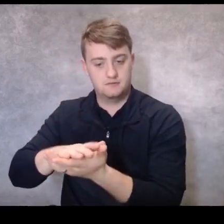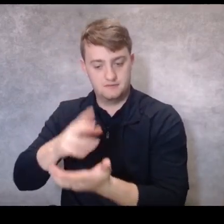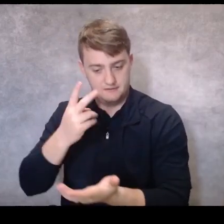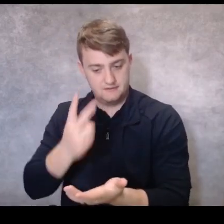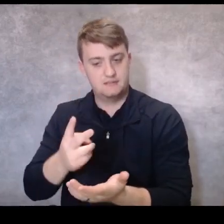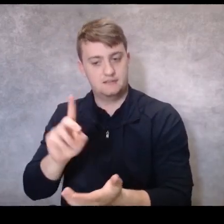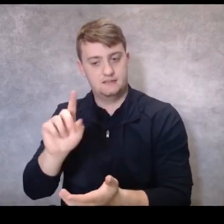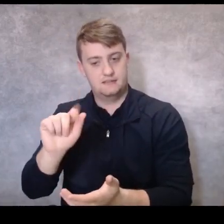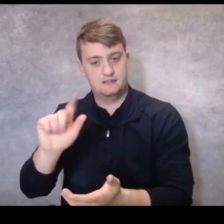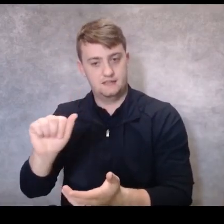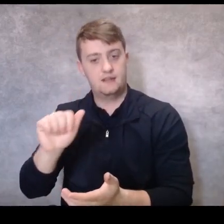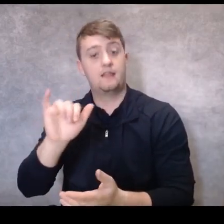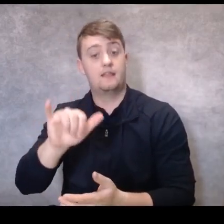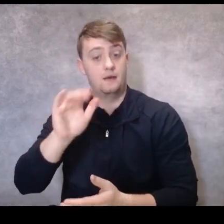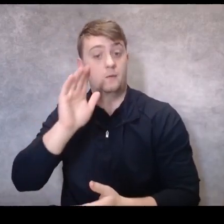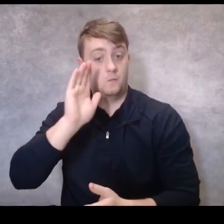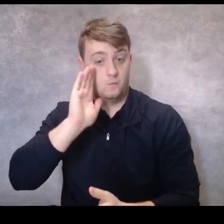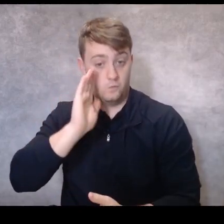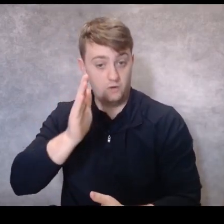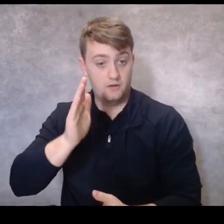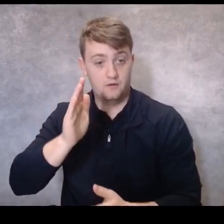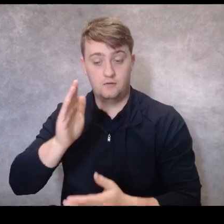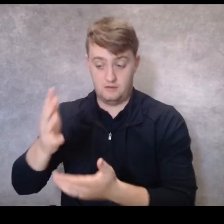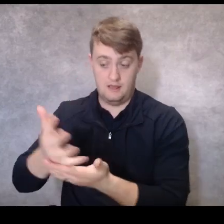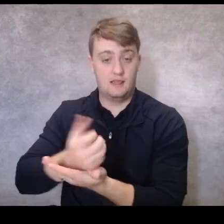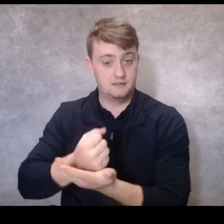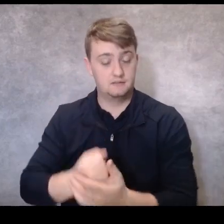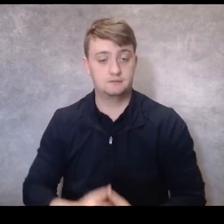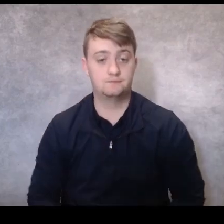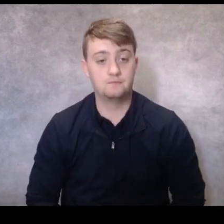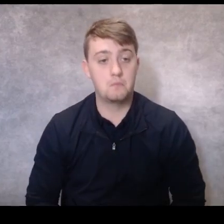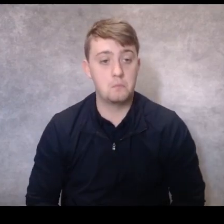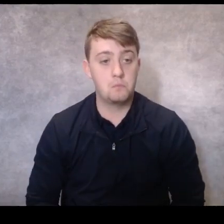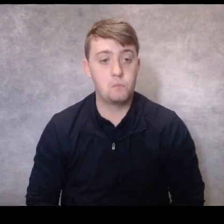and seen through the data that will be and is collected.